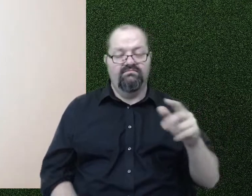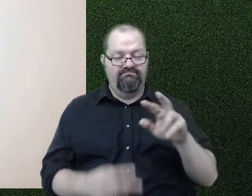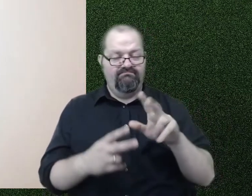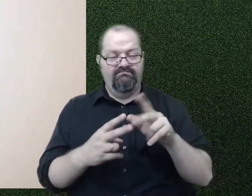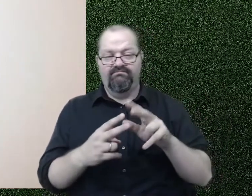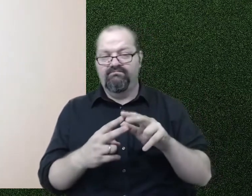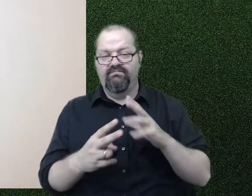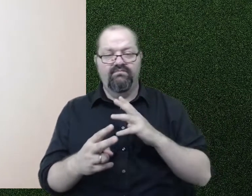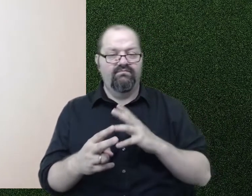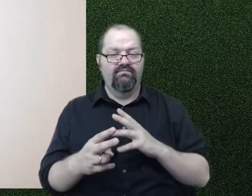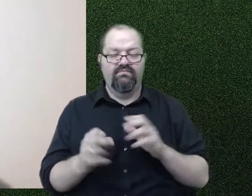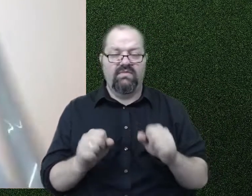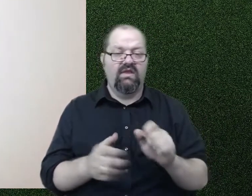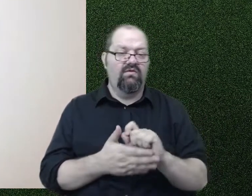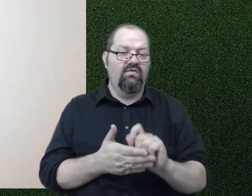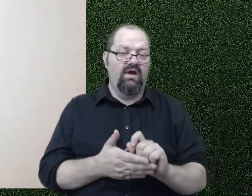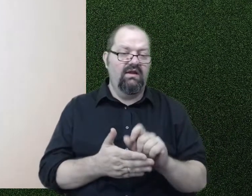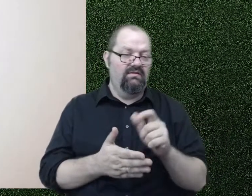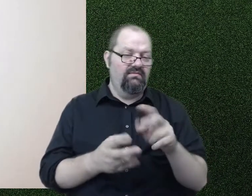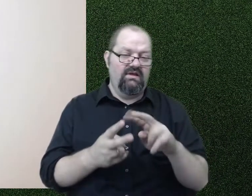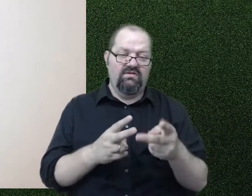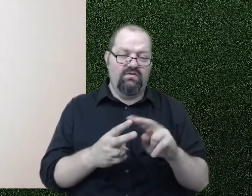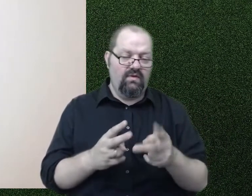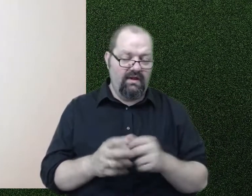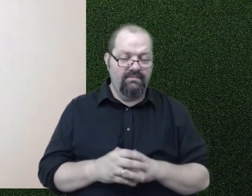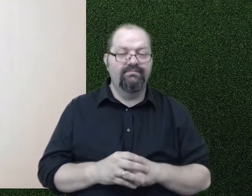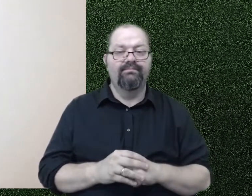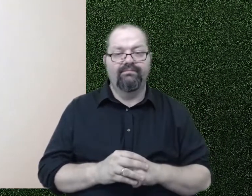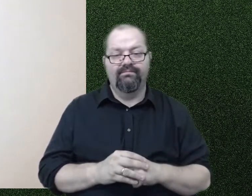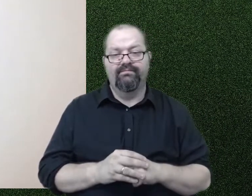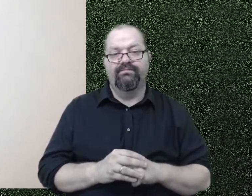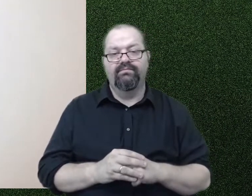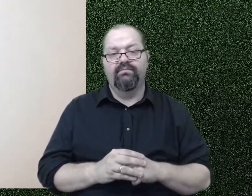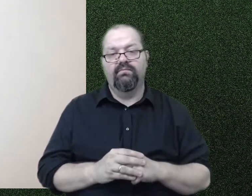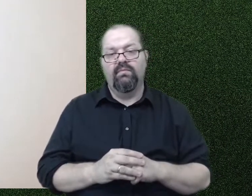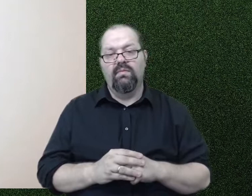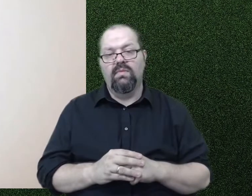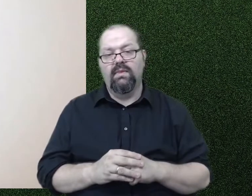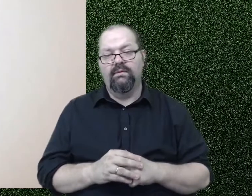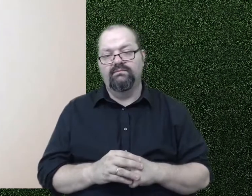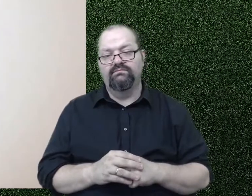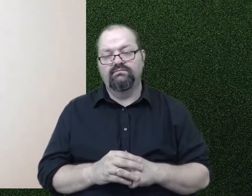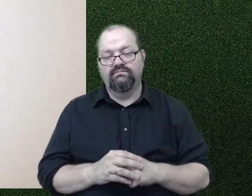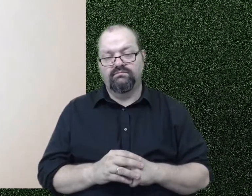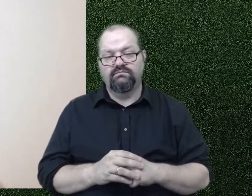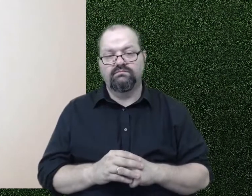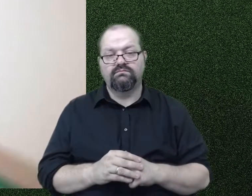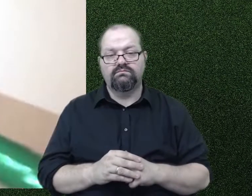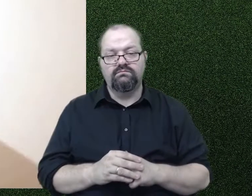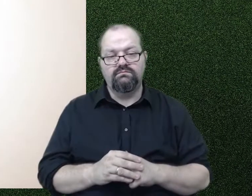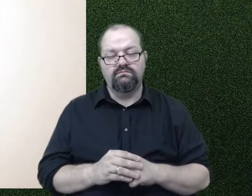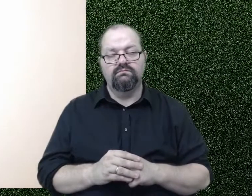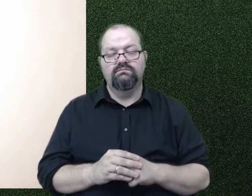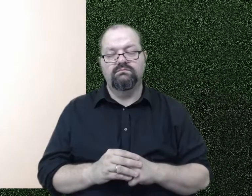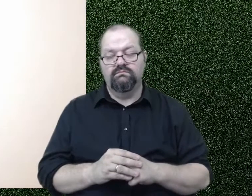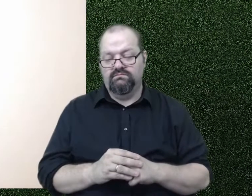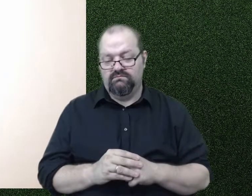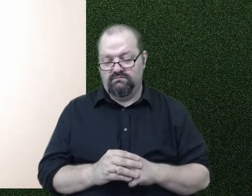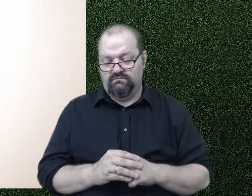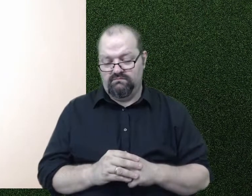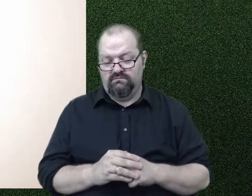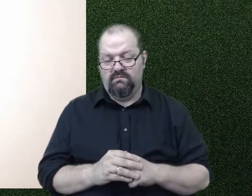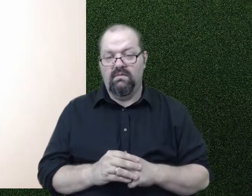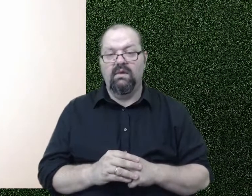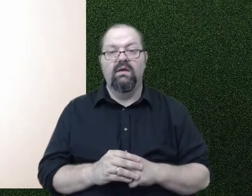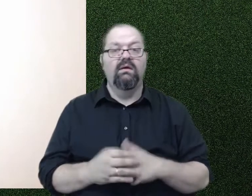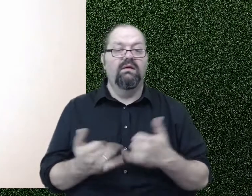component form and as a linear combination of our 3 unit vectors, one in the x direction, the y direction, and the z direction. Start